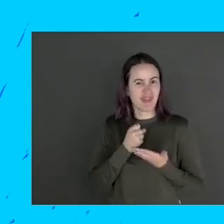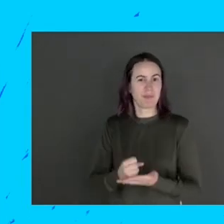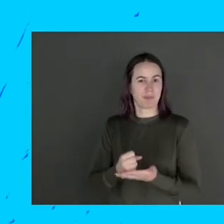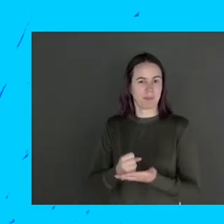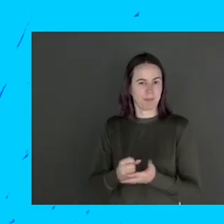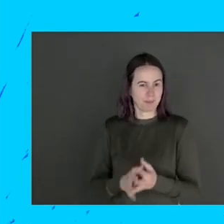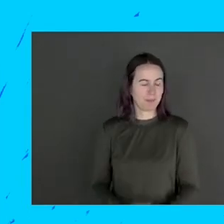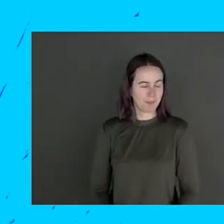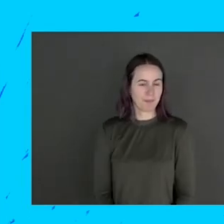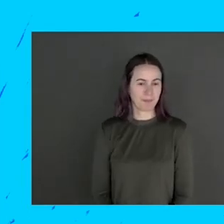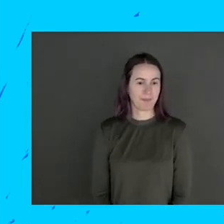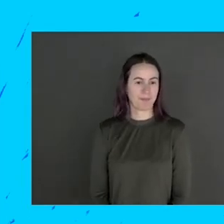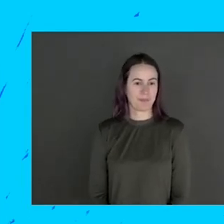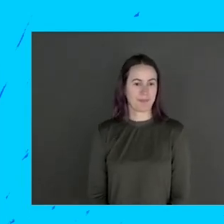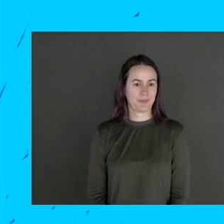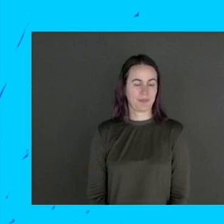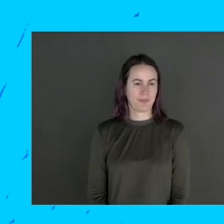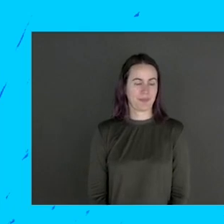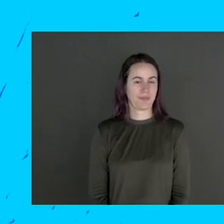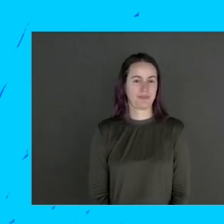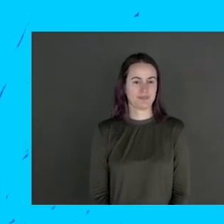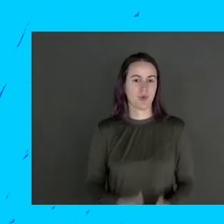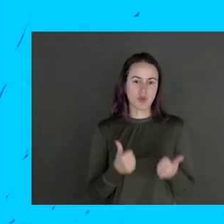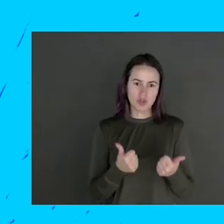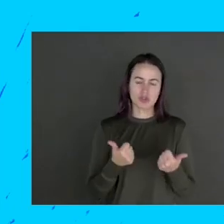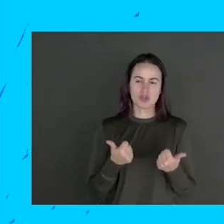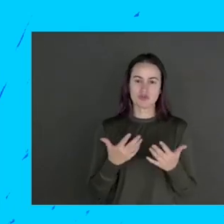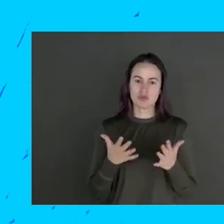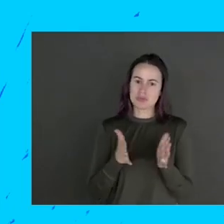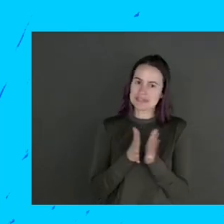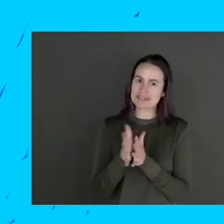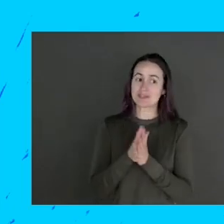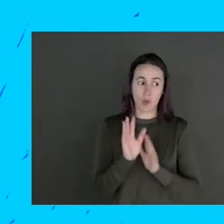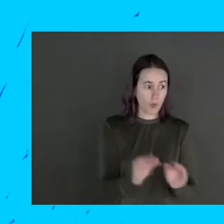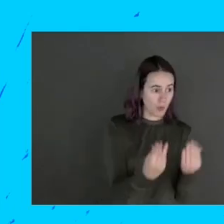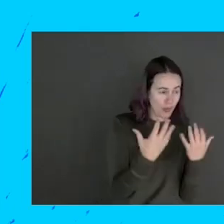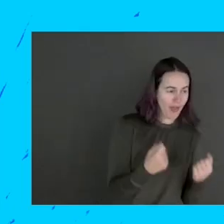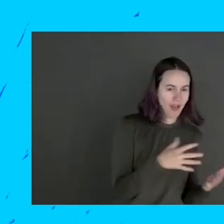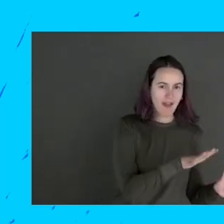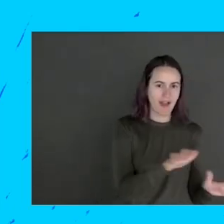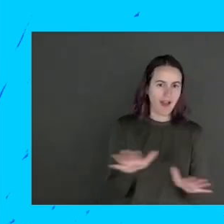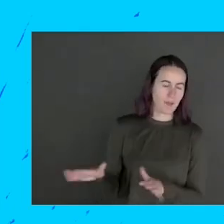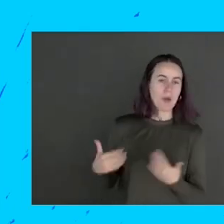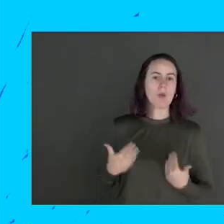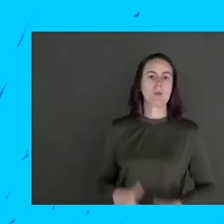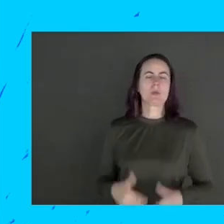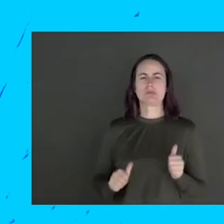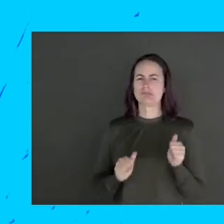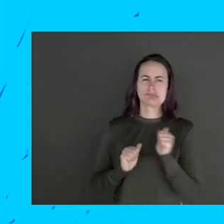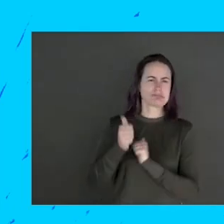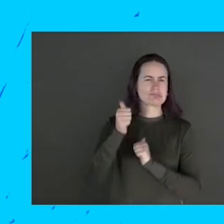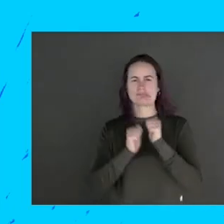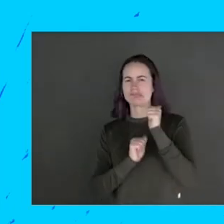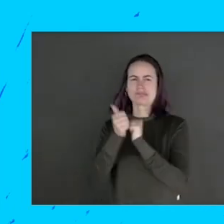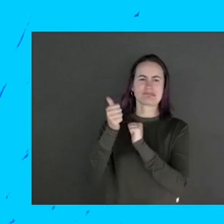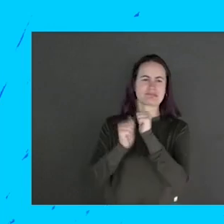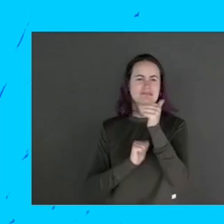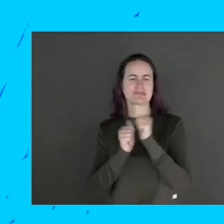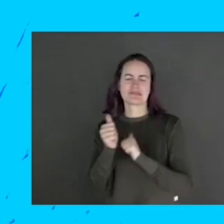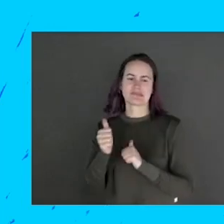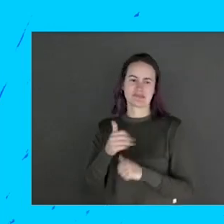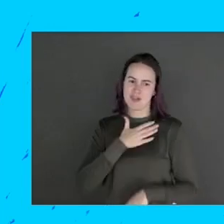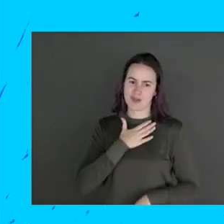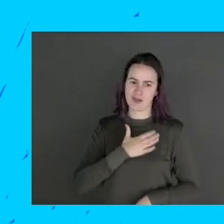what they are engaged in. It's a competitive space, so you have to be visible, you have to be